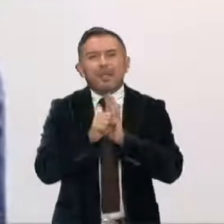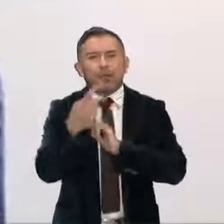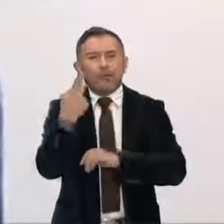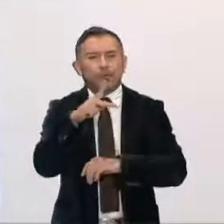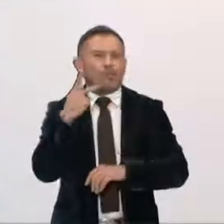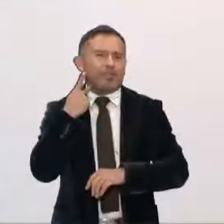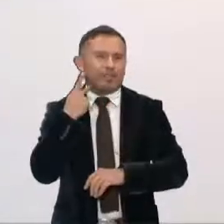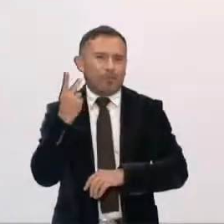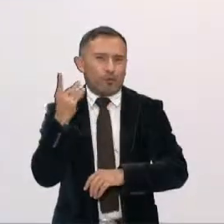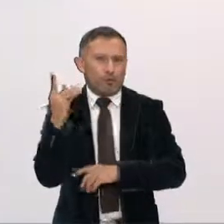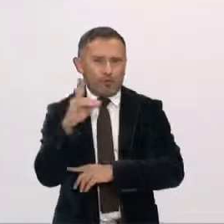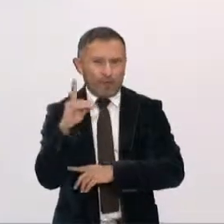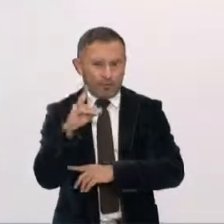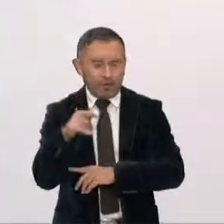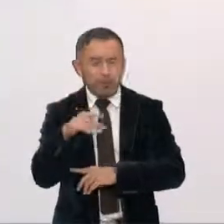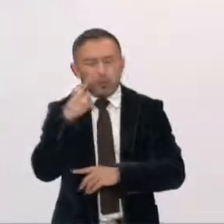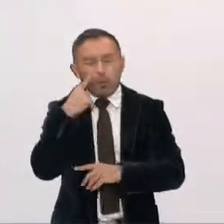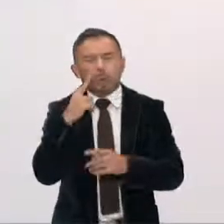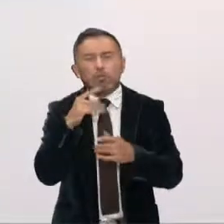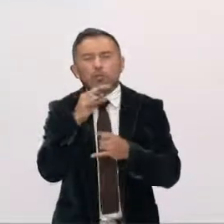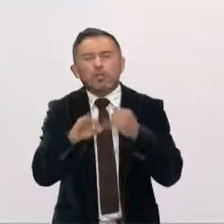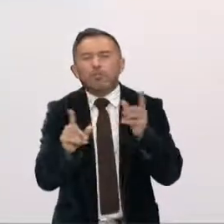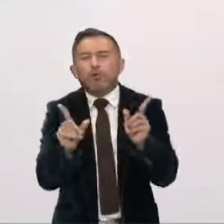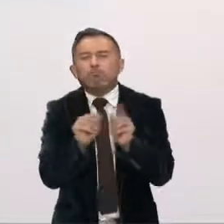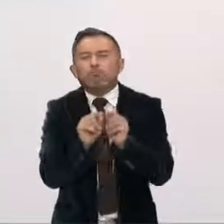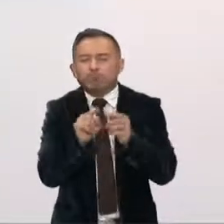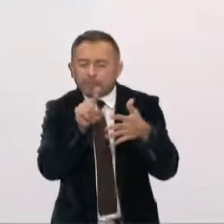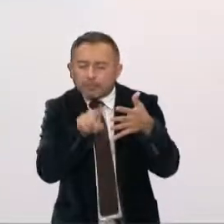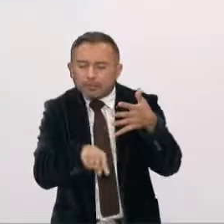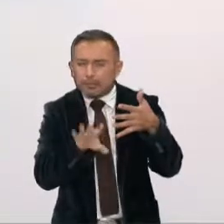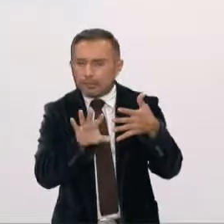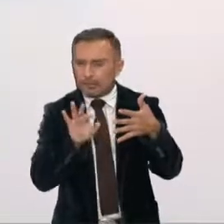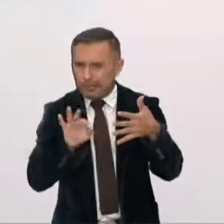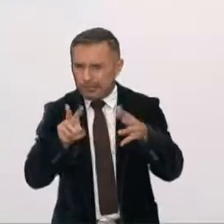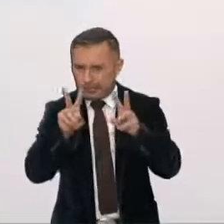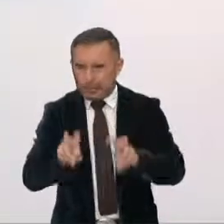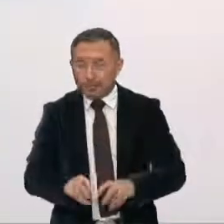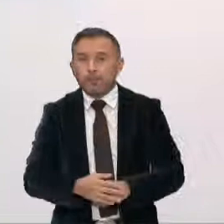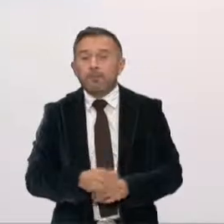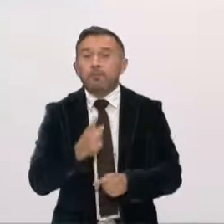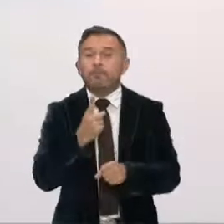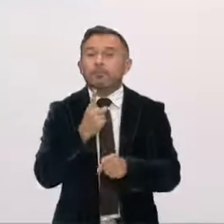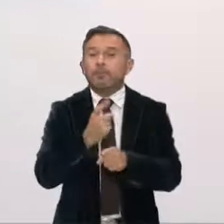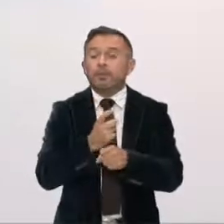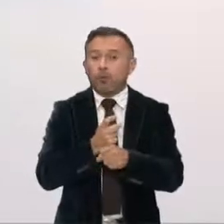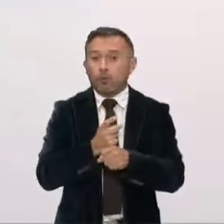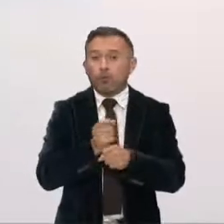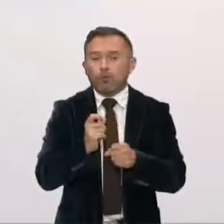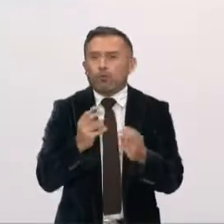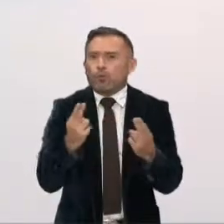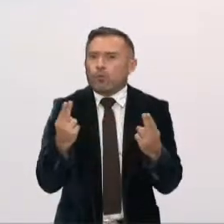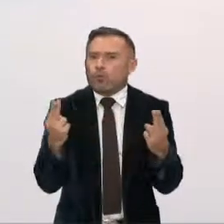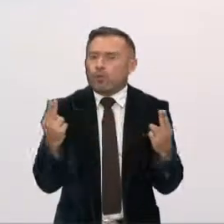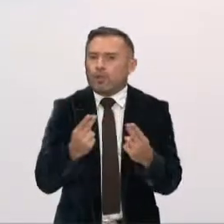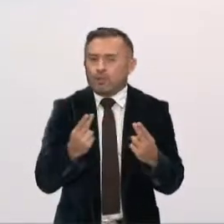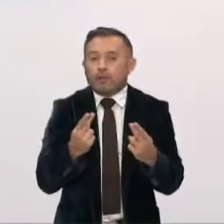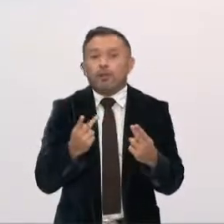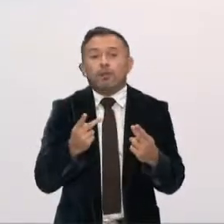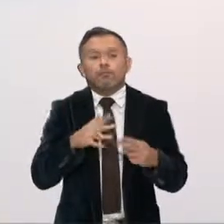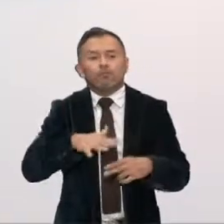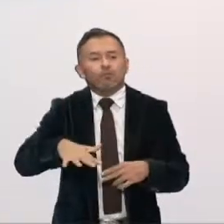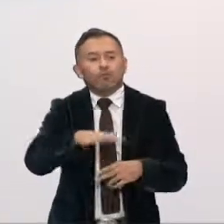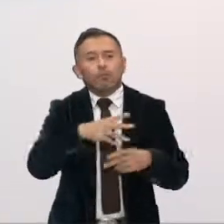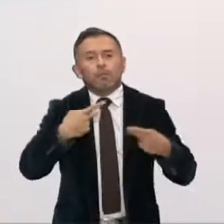the Bolivian political arena. I will just mention some. First of all, the urgent need of